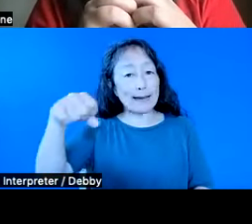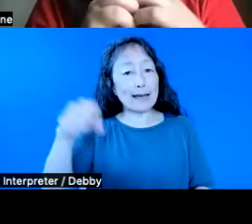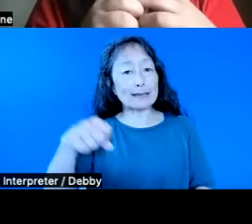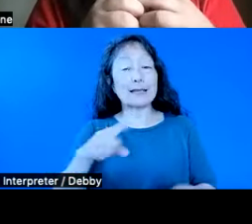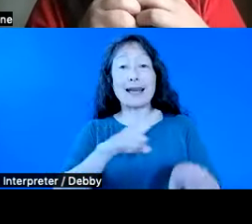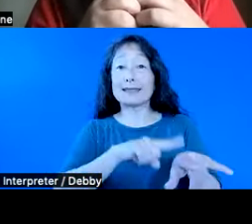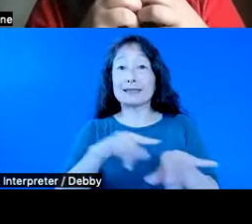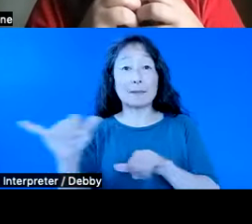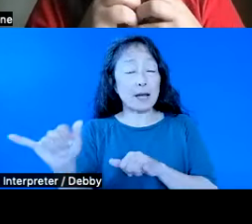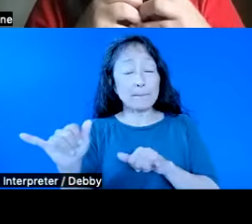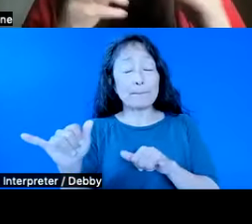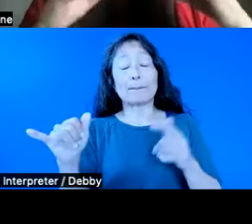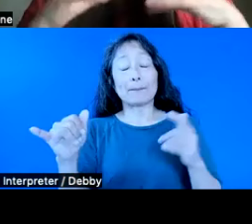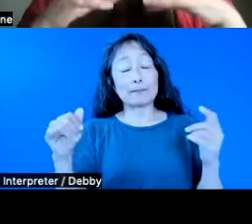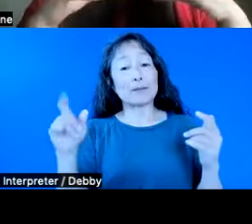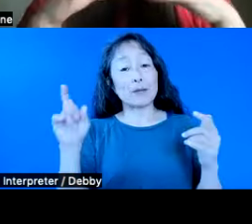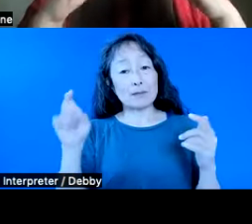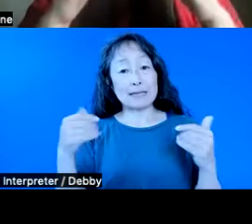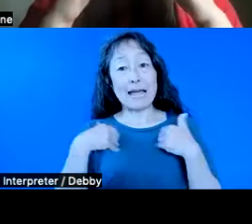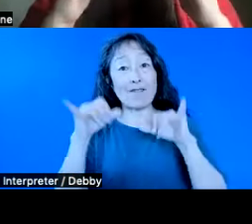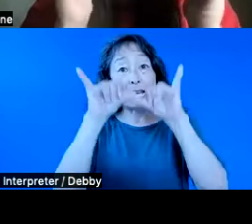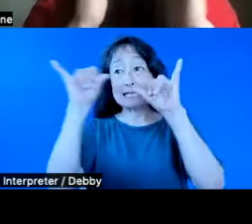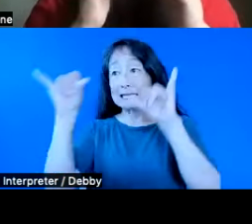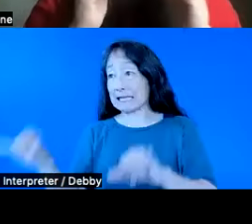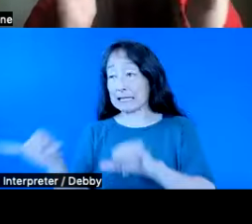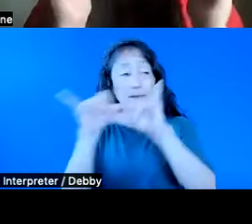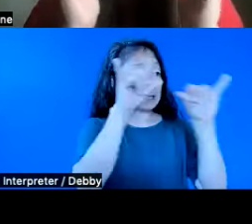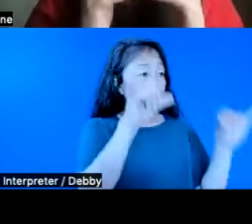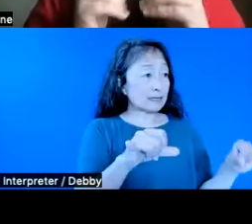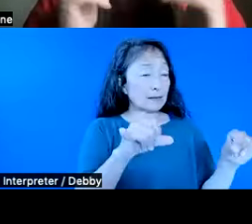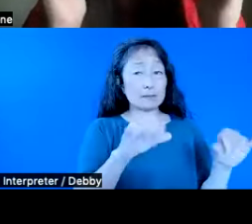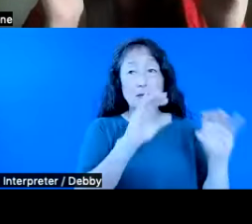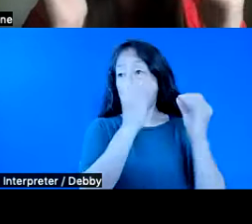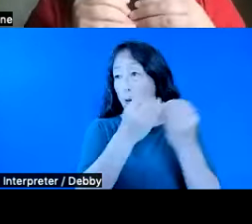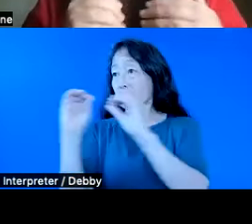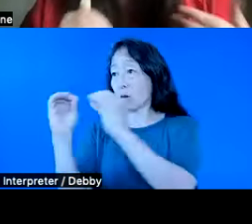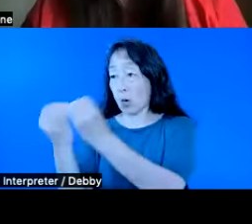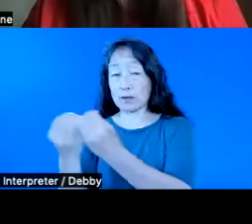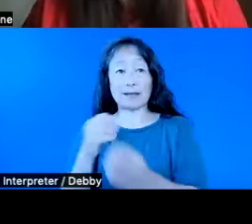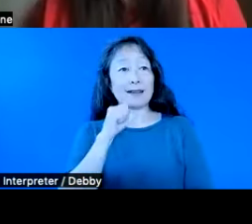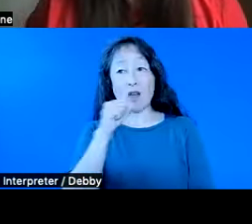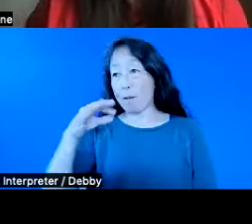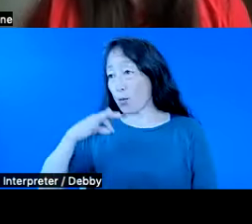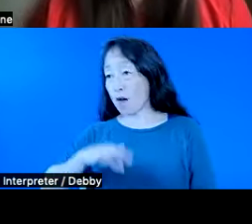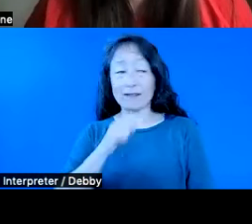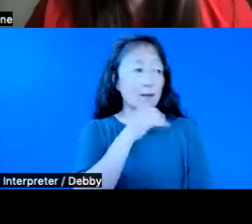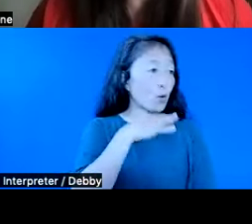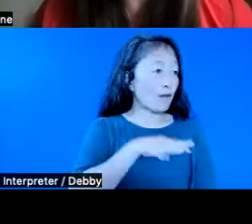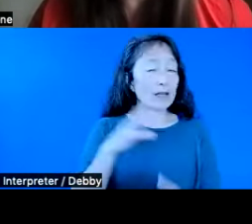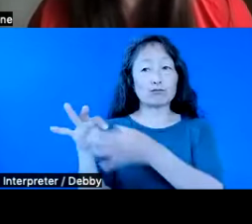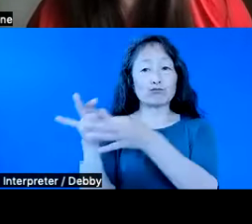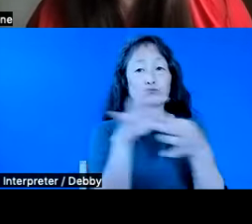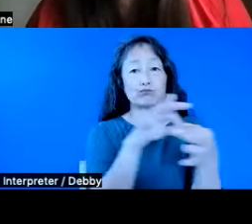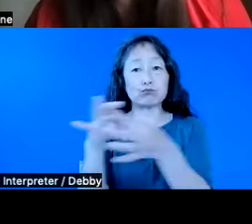same point, we need to have systems working well together, and organizations and nonprofits and agencies, you know, having that